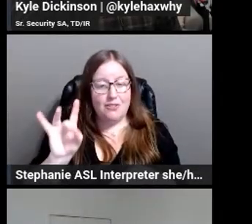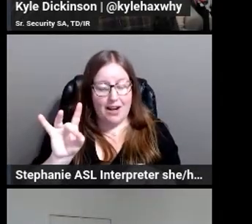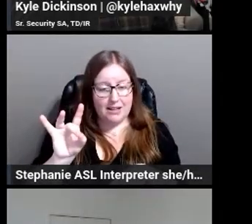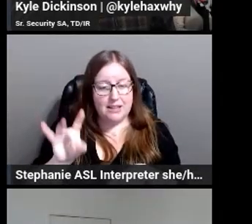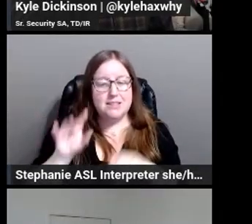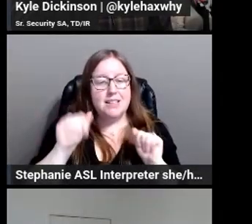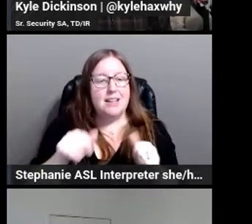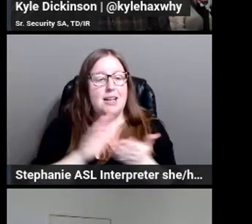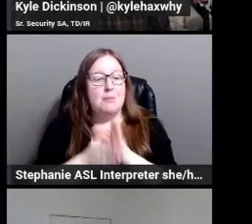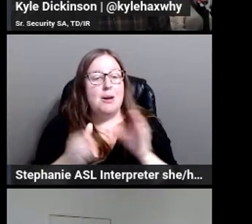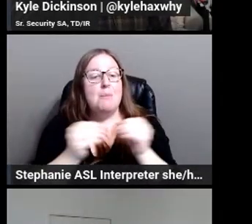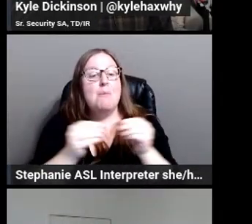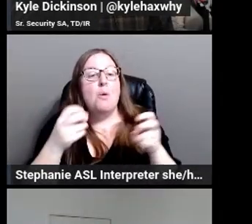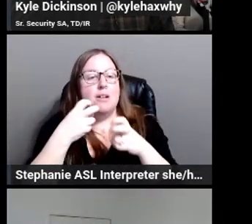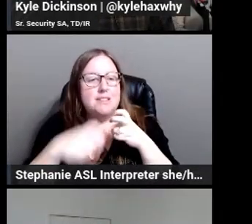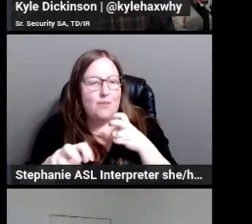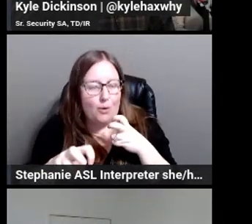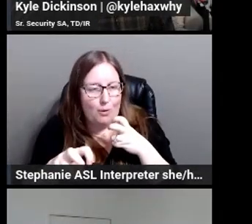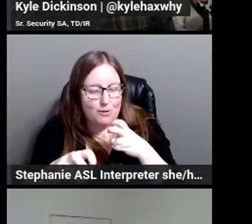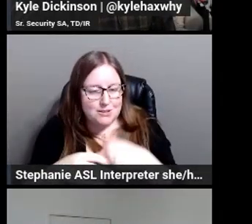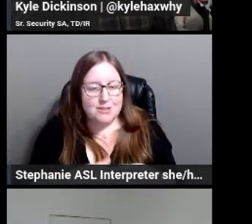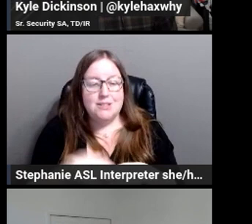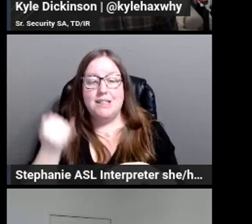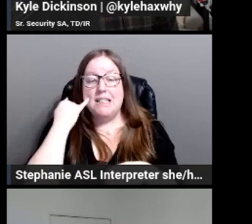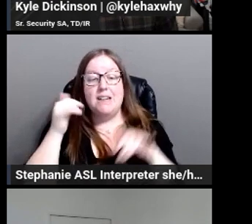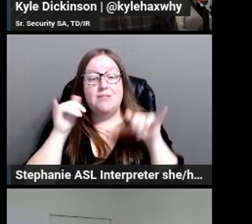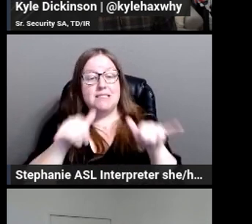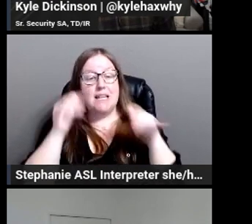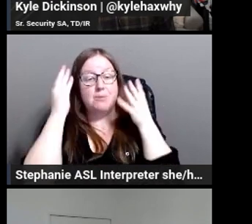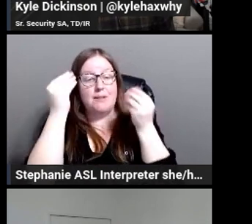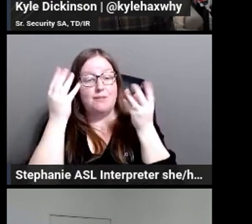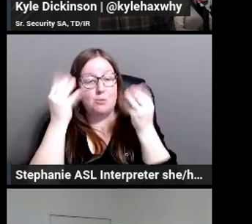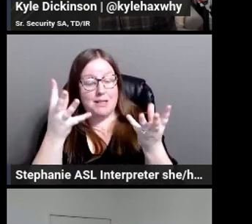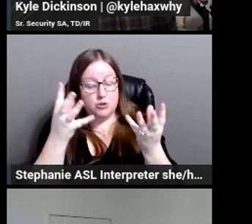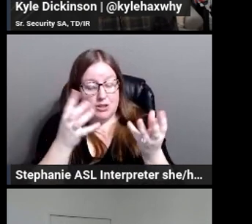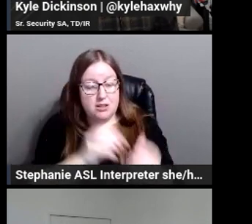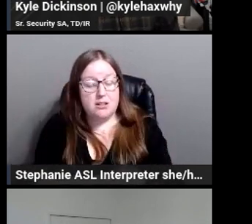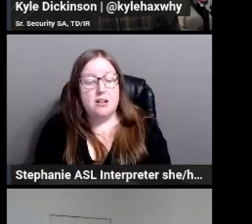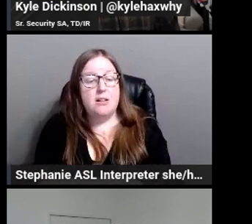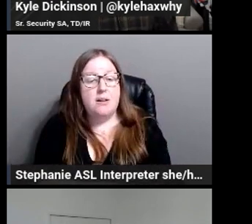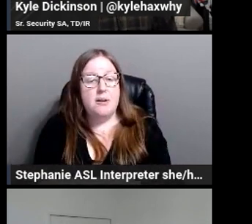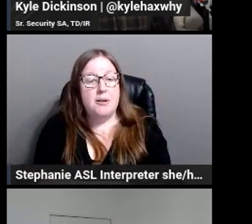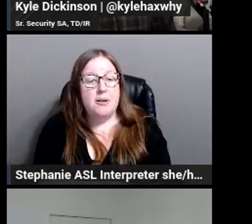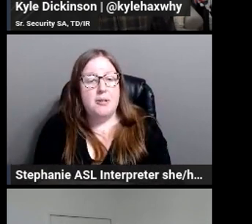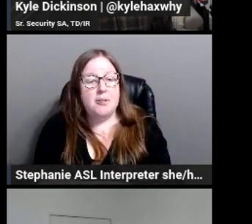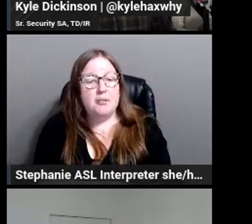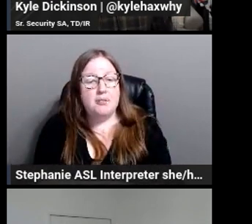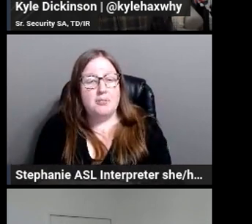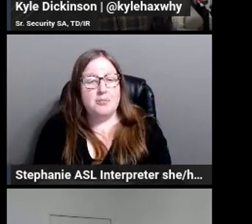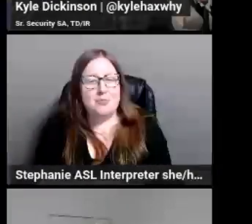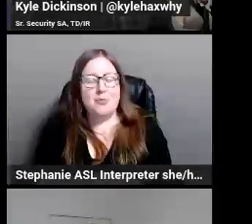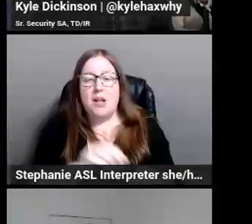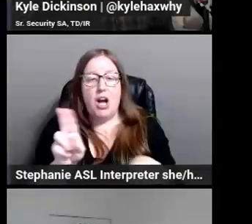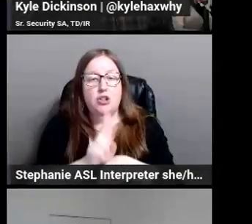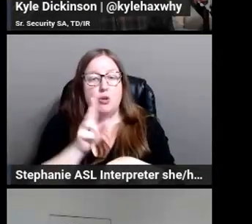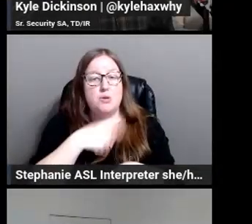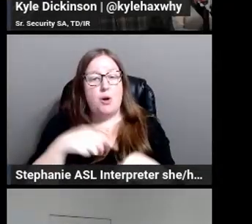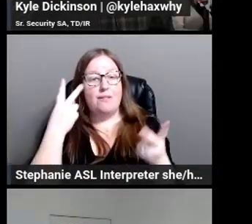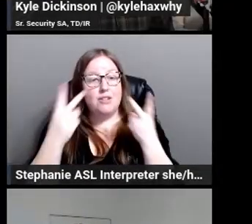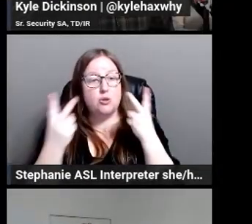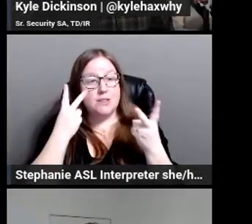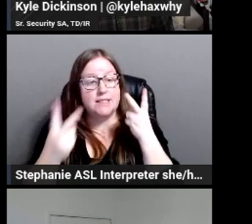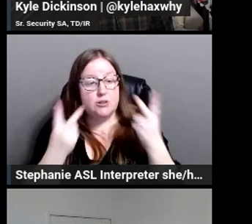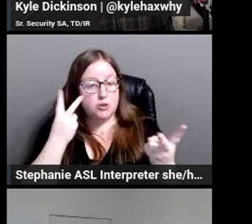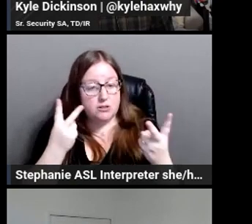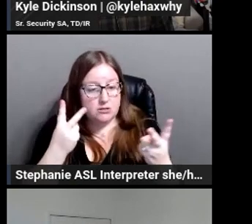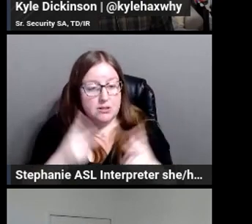more difficult. But if you take the same kind of information, and let me advance this just a little bit, and you use our visualizations,